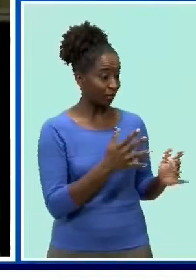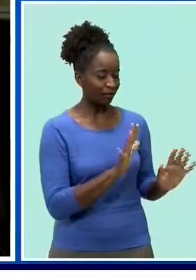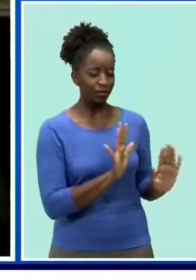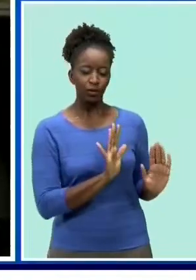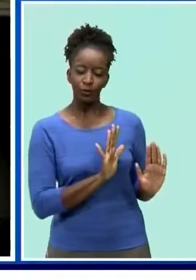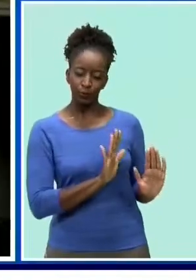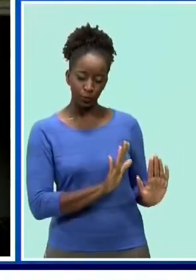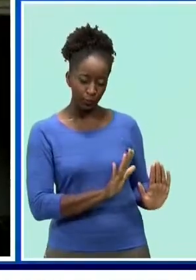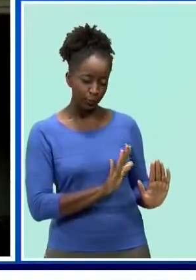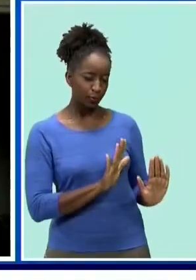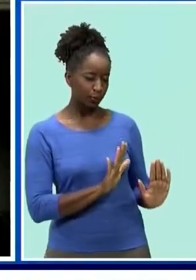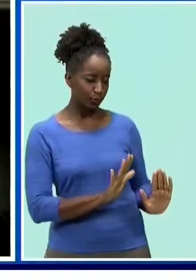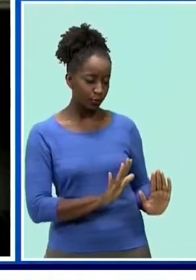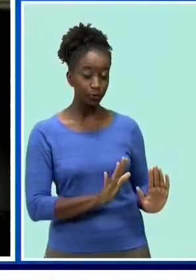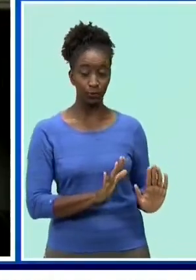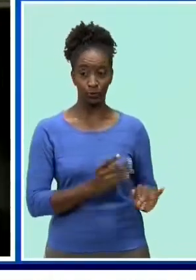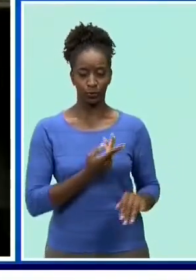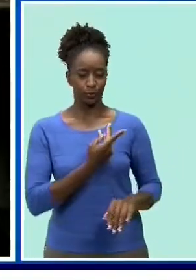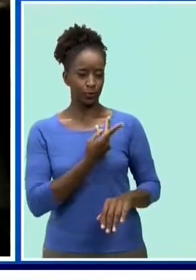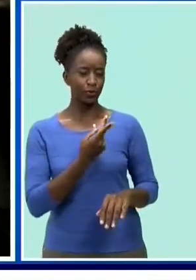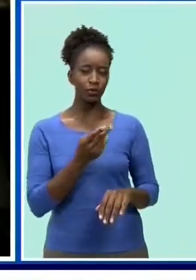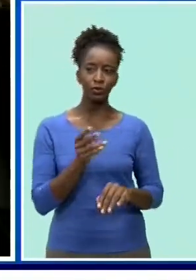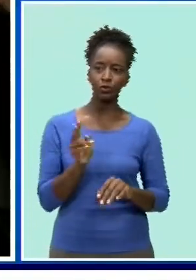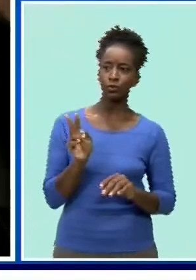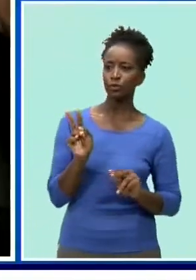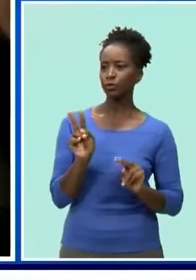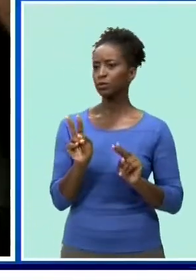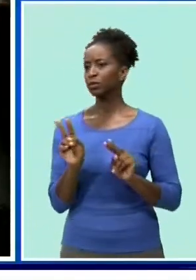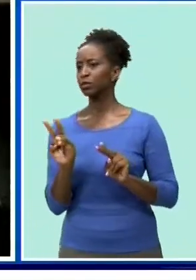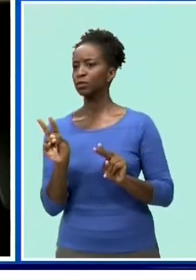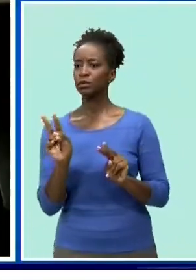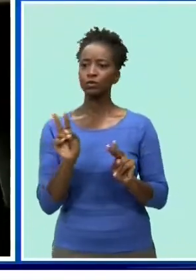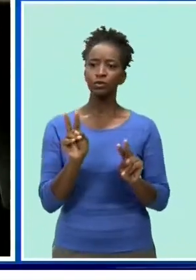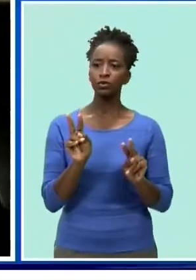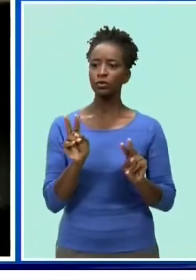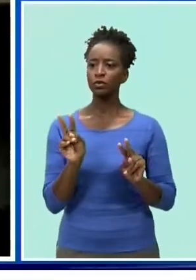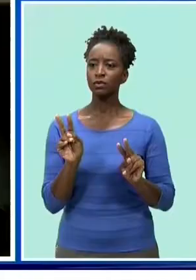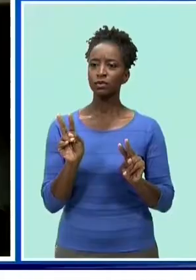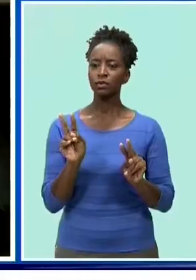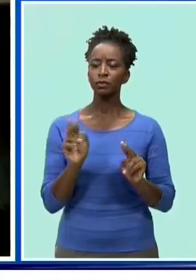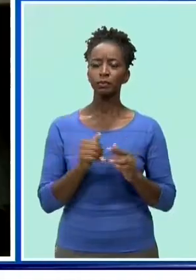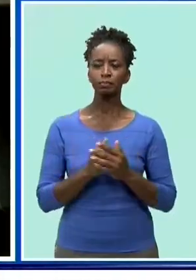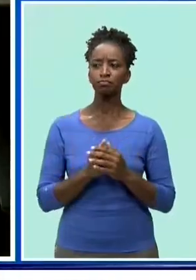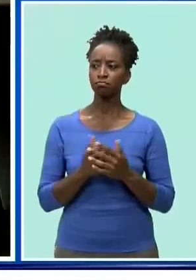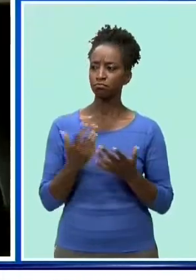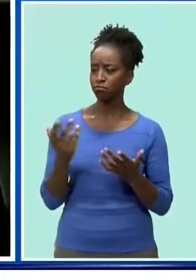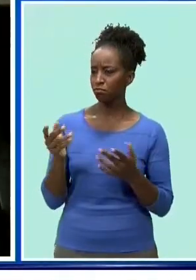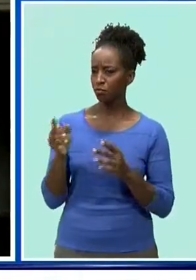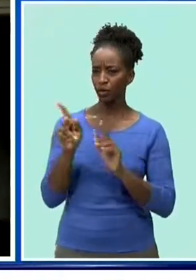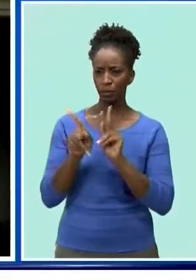And We stand up here. We actually observe what's going on. Then we hear some feedback, but